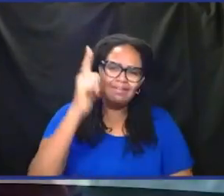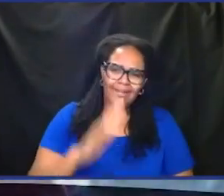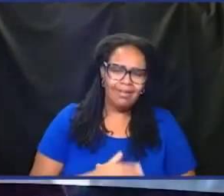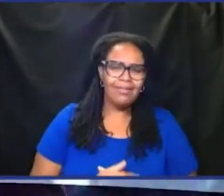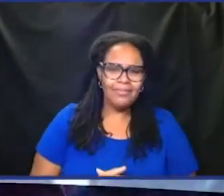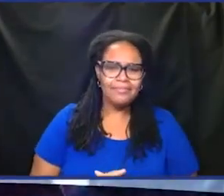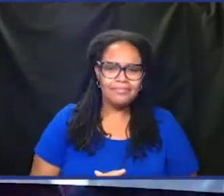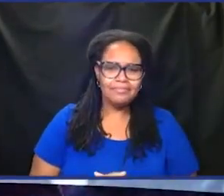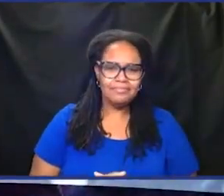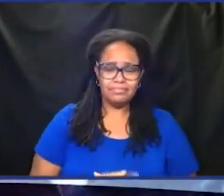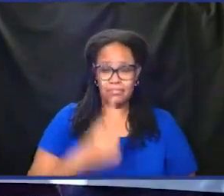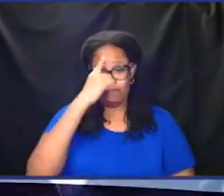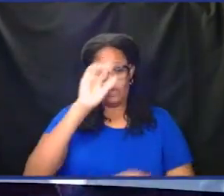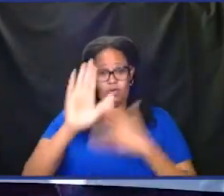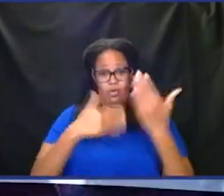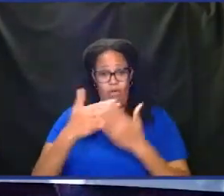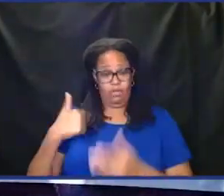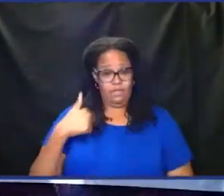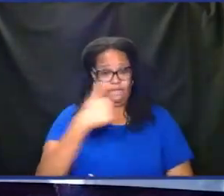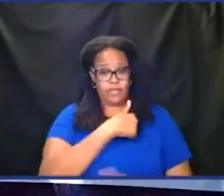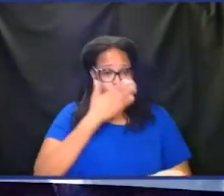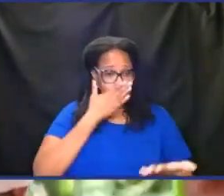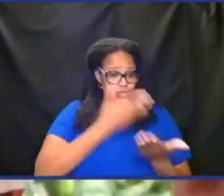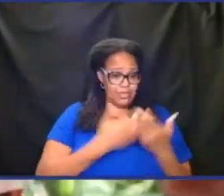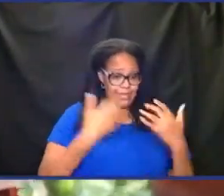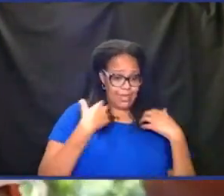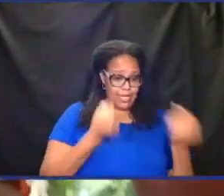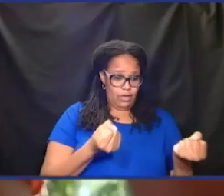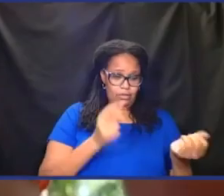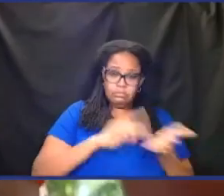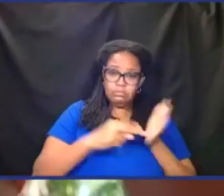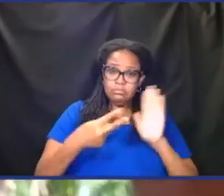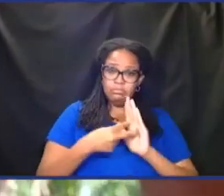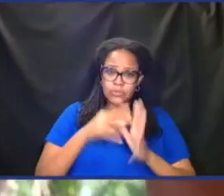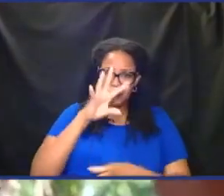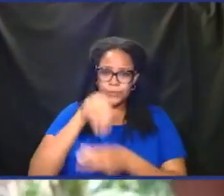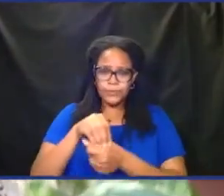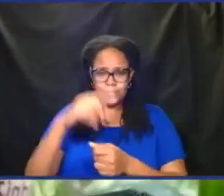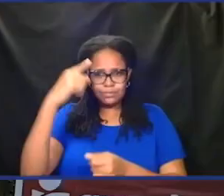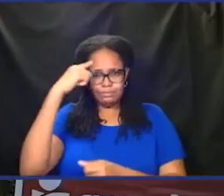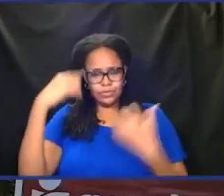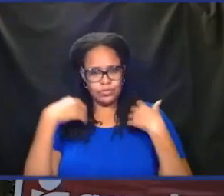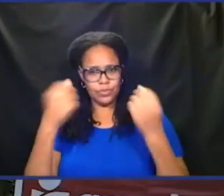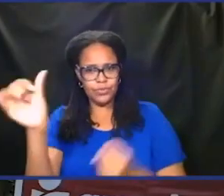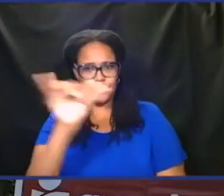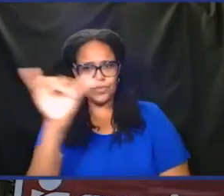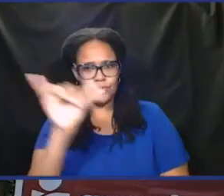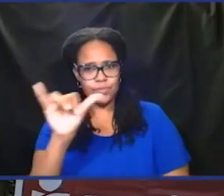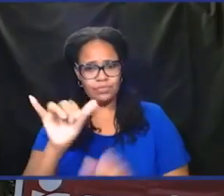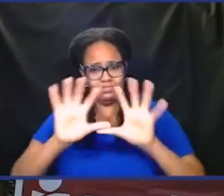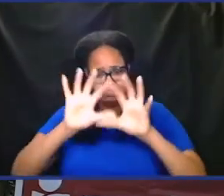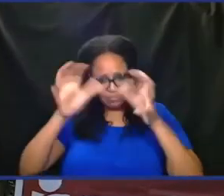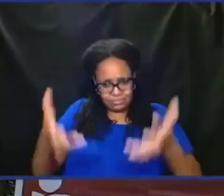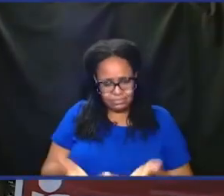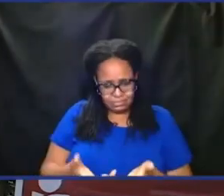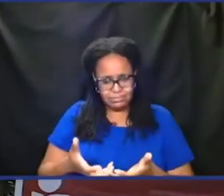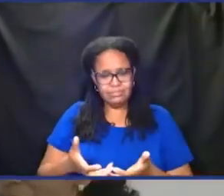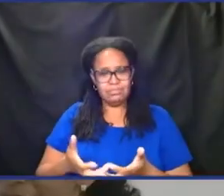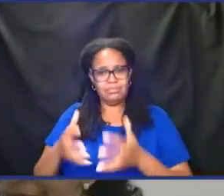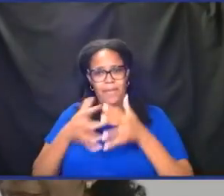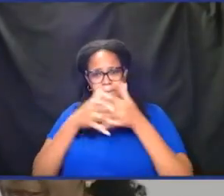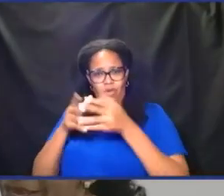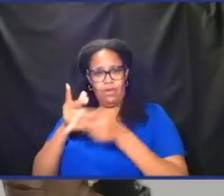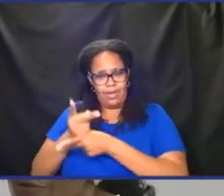For all of us, good health includes mental health. Around the world, Americare's disaster response